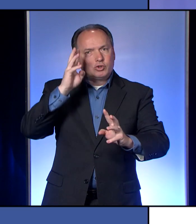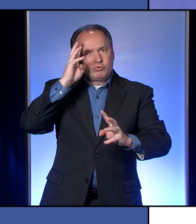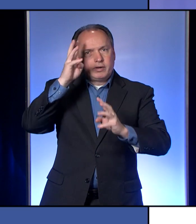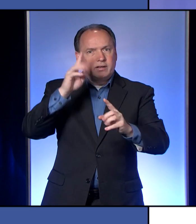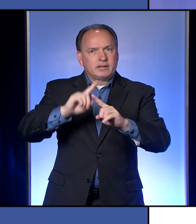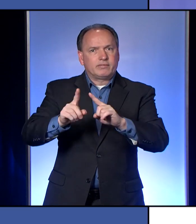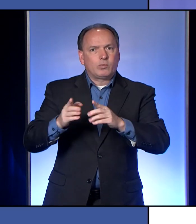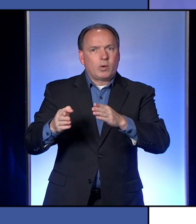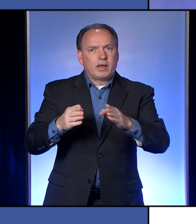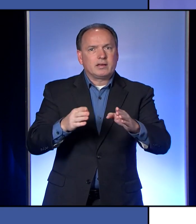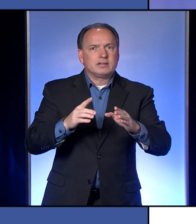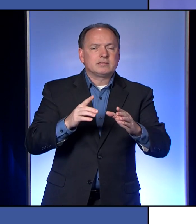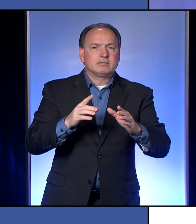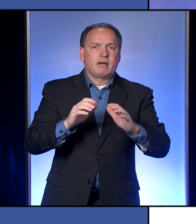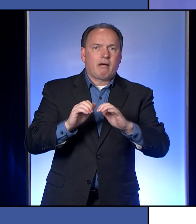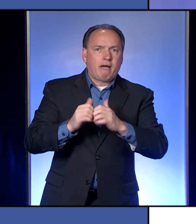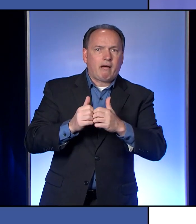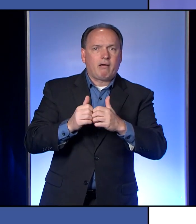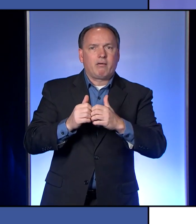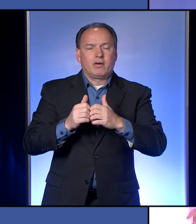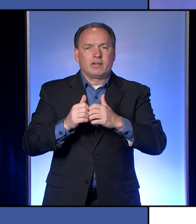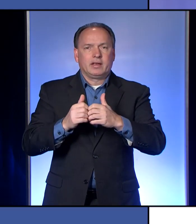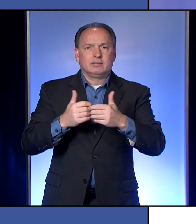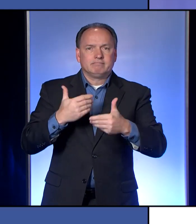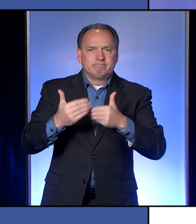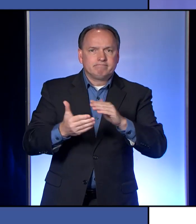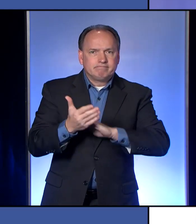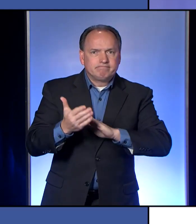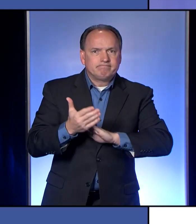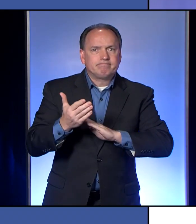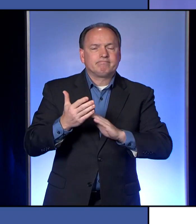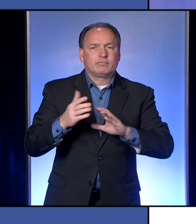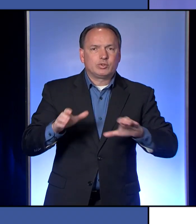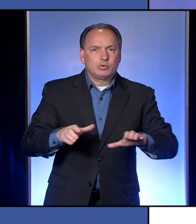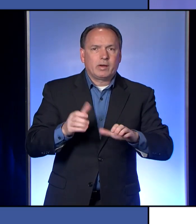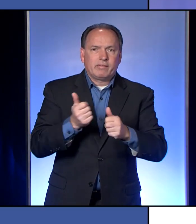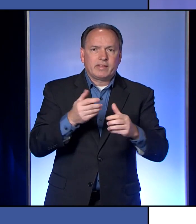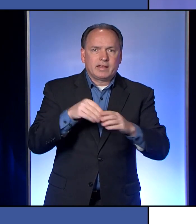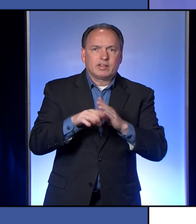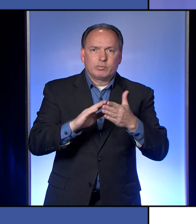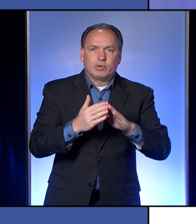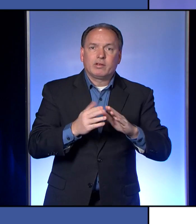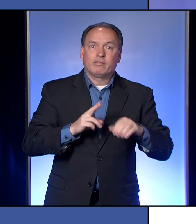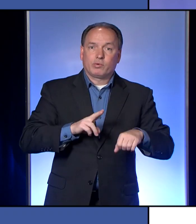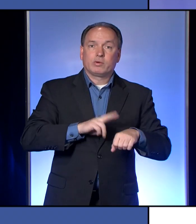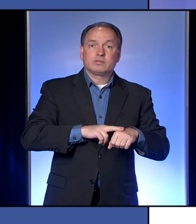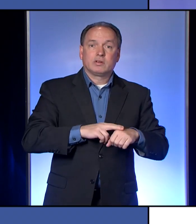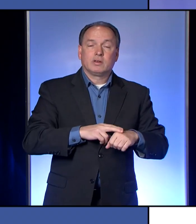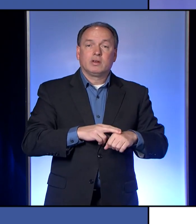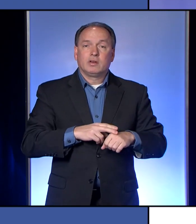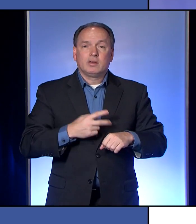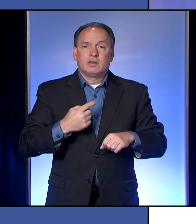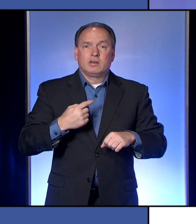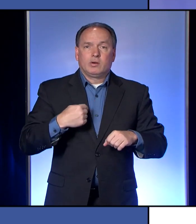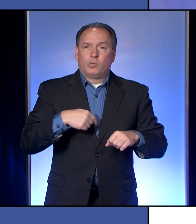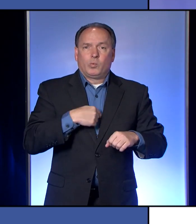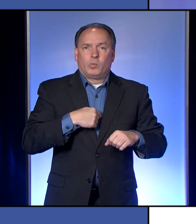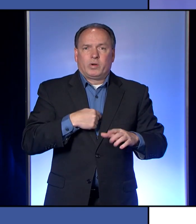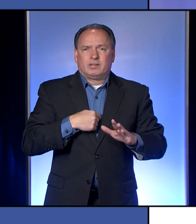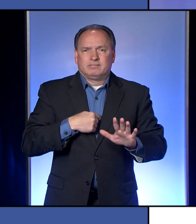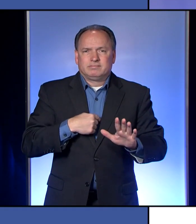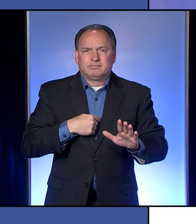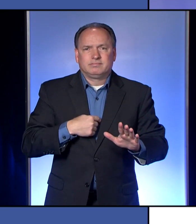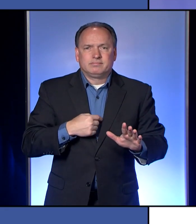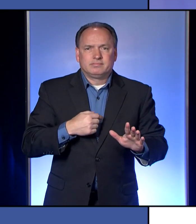terms of how they carry on and do things in our community. And then, of course, as much as we don't like the fact that all